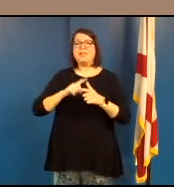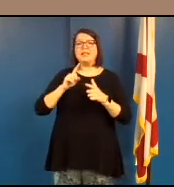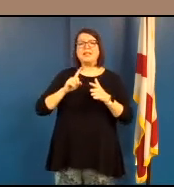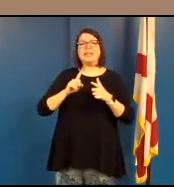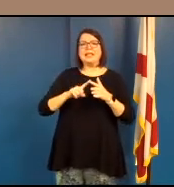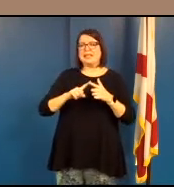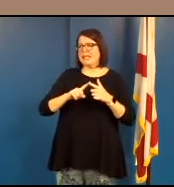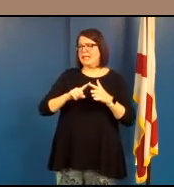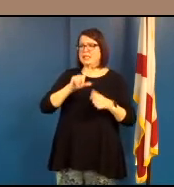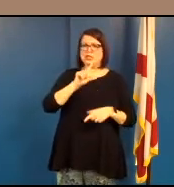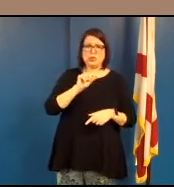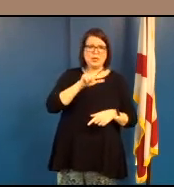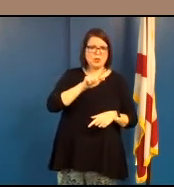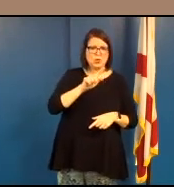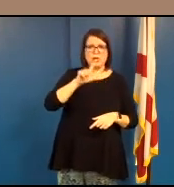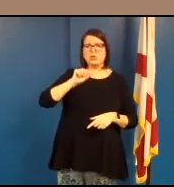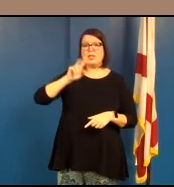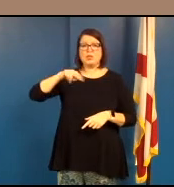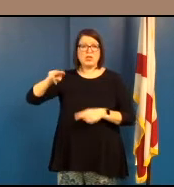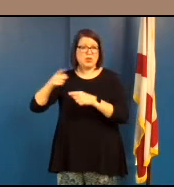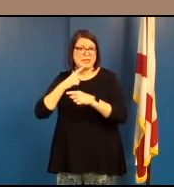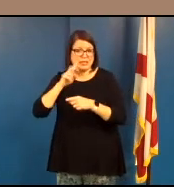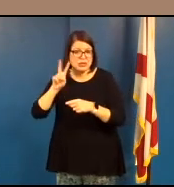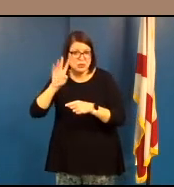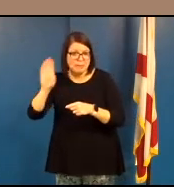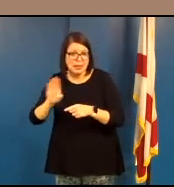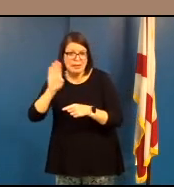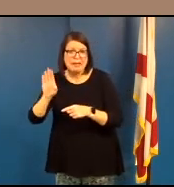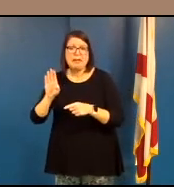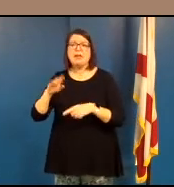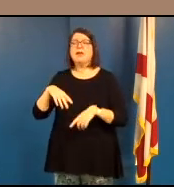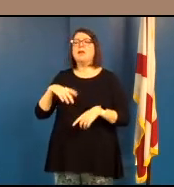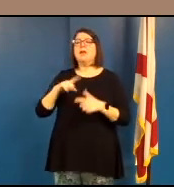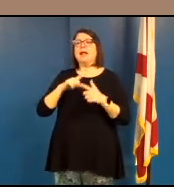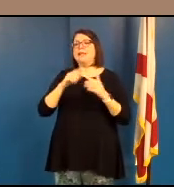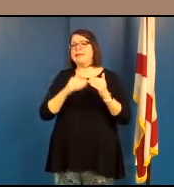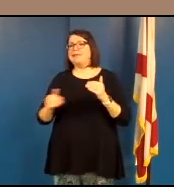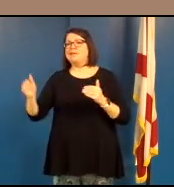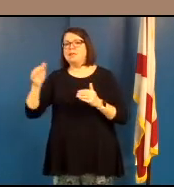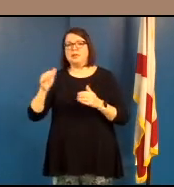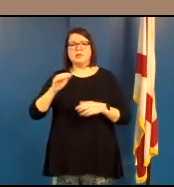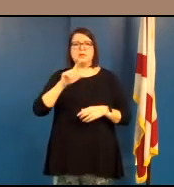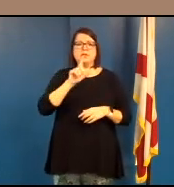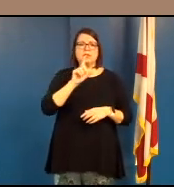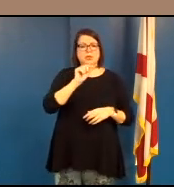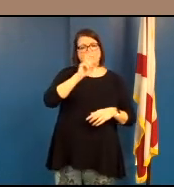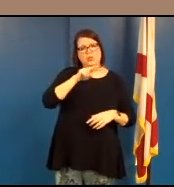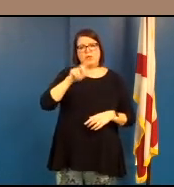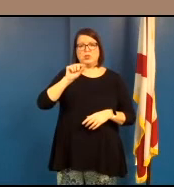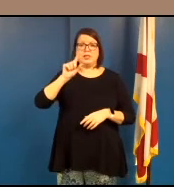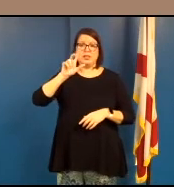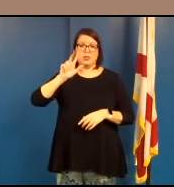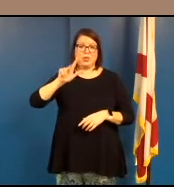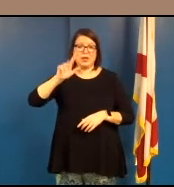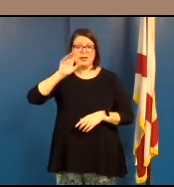then it's just way down the road, they're estimating 22-23, $1 billion. So that's quite the big impact that the legislature is going to